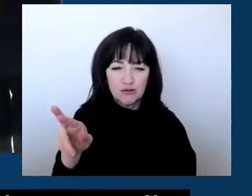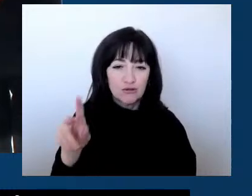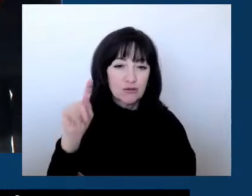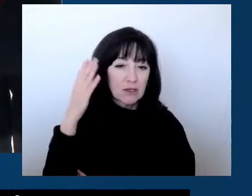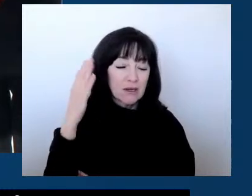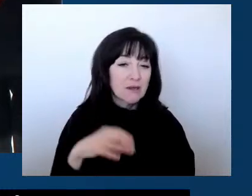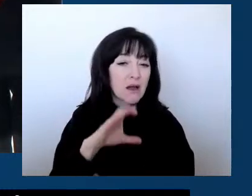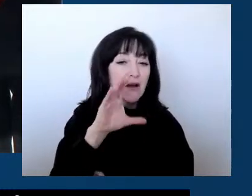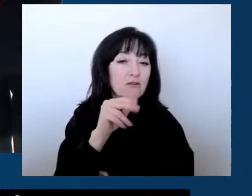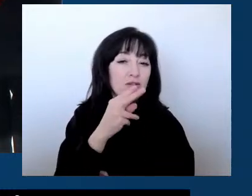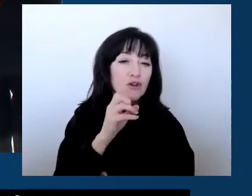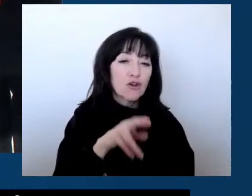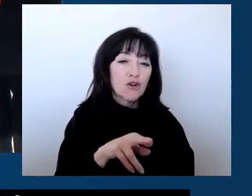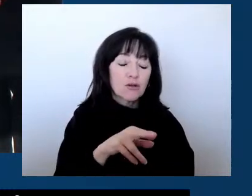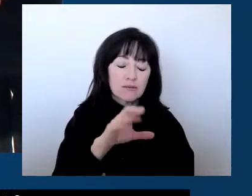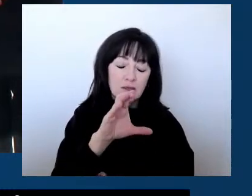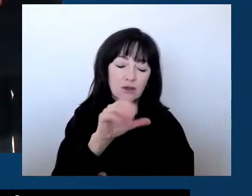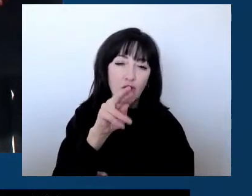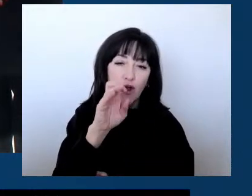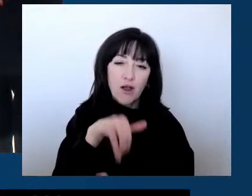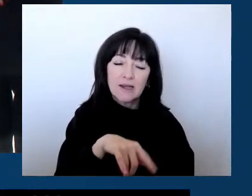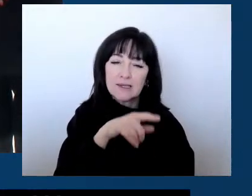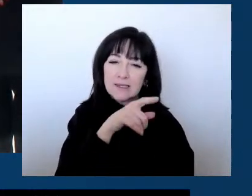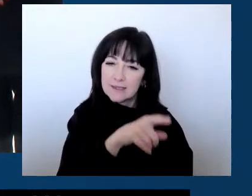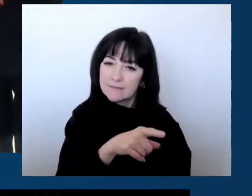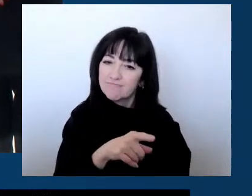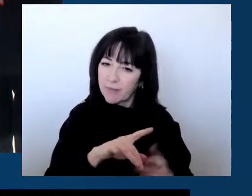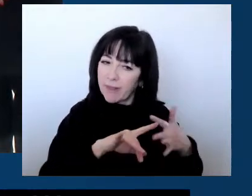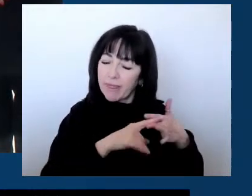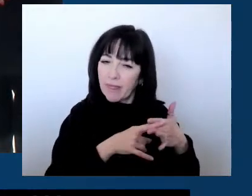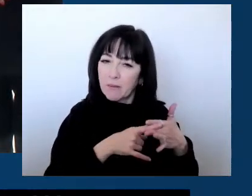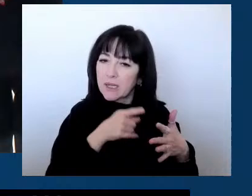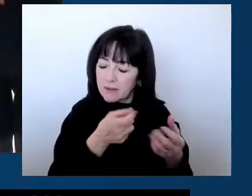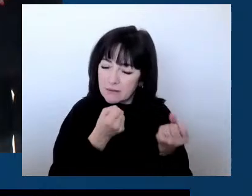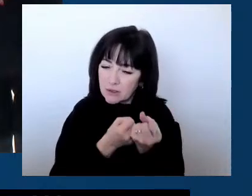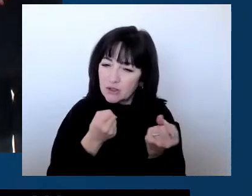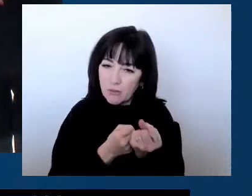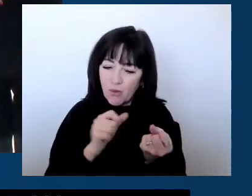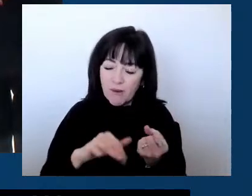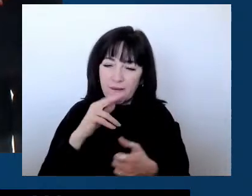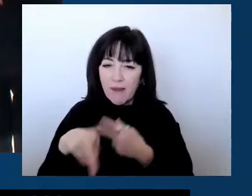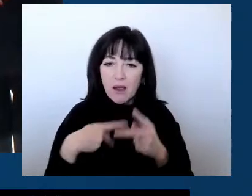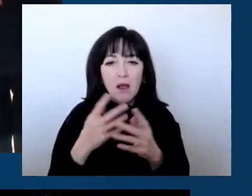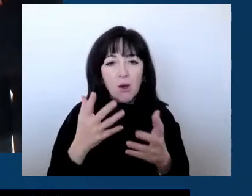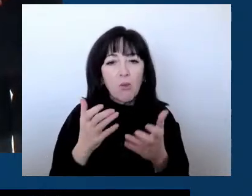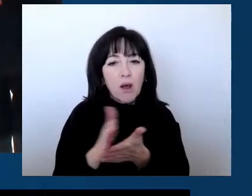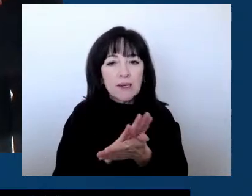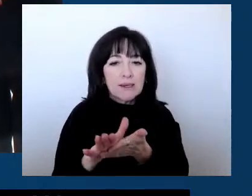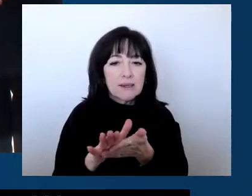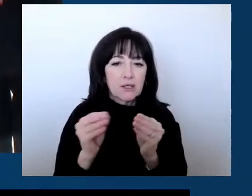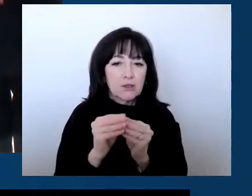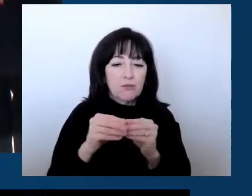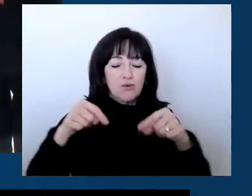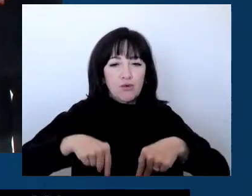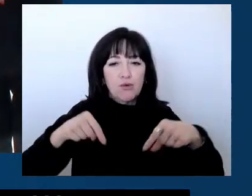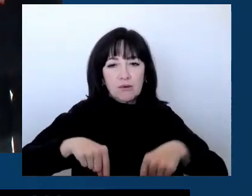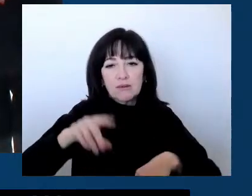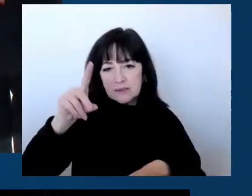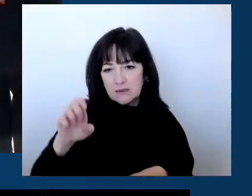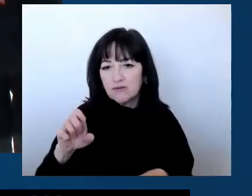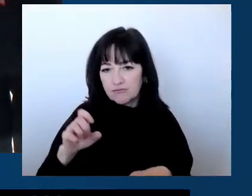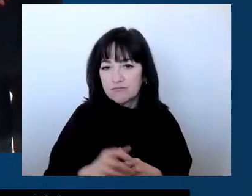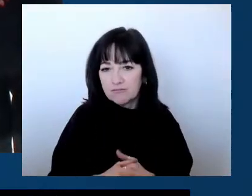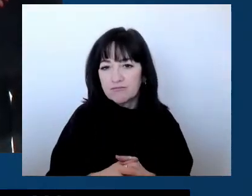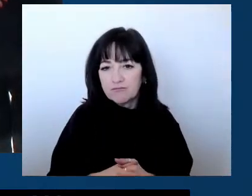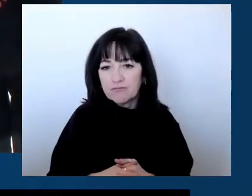been early leaders on the ground, as I said, and I believe there's a model here that we can share across the country. And the urgency's never been greater.